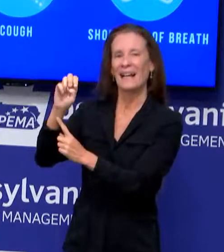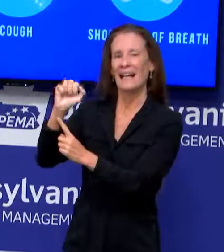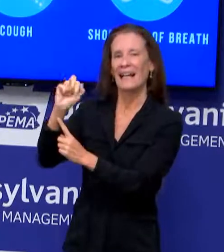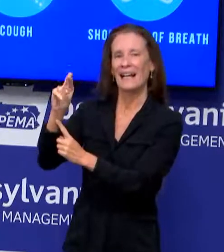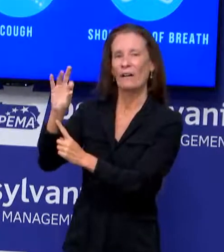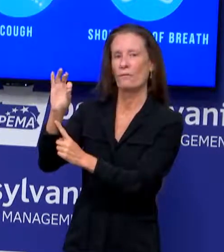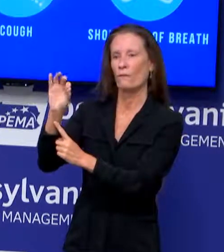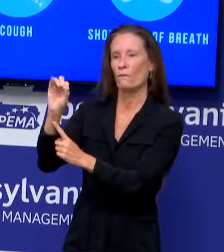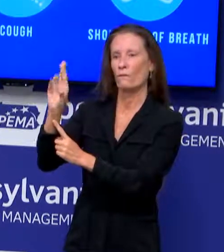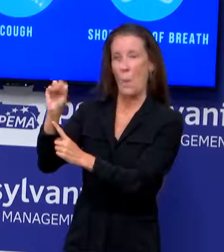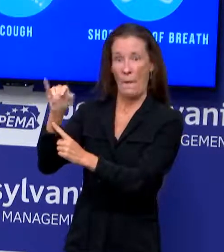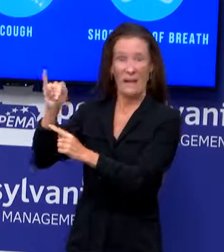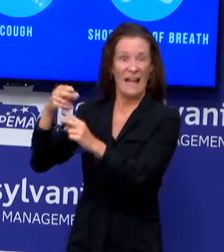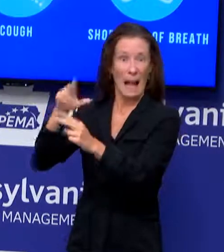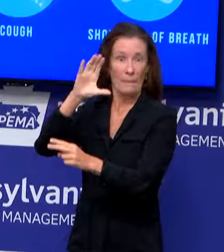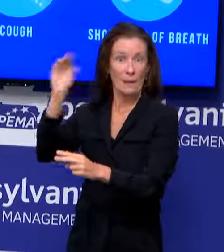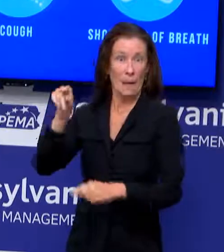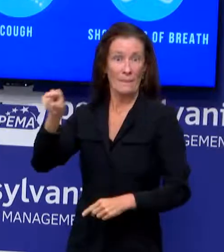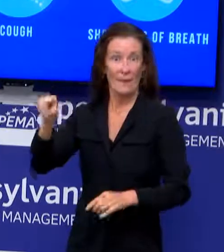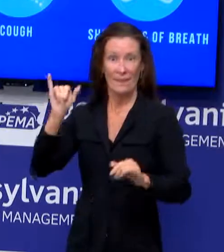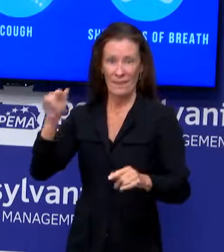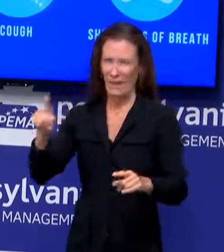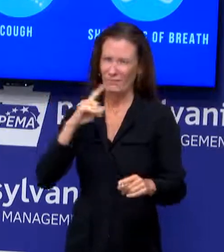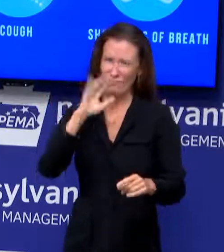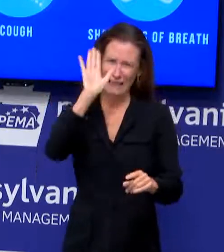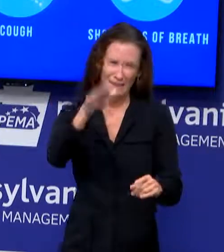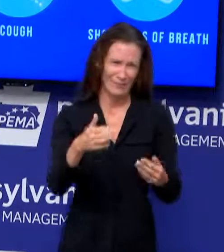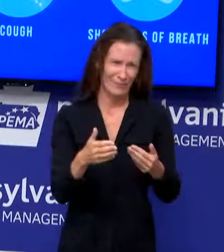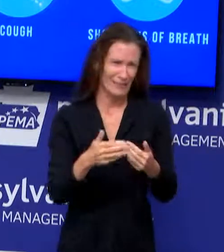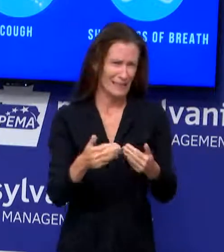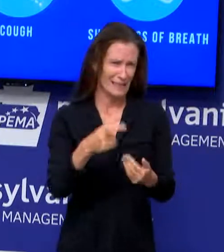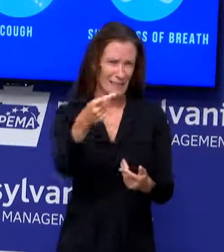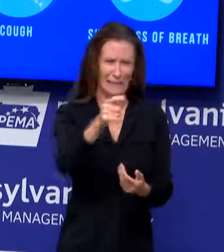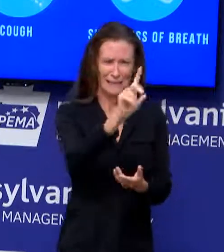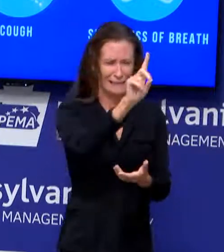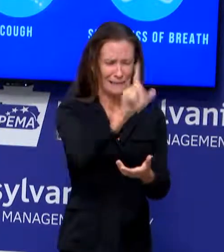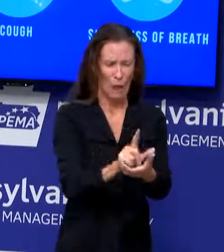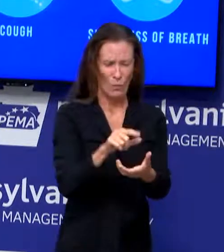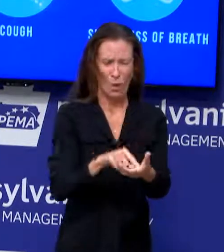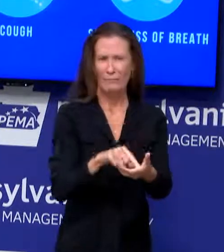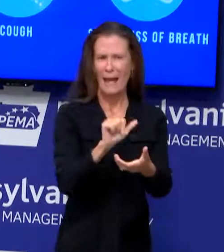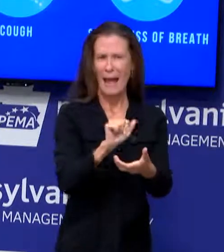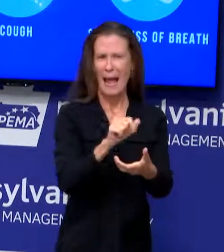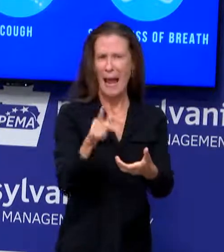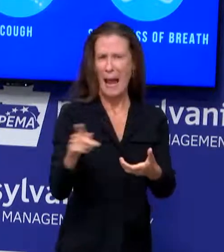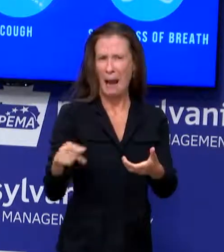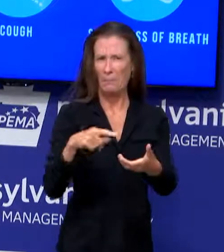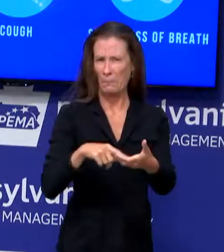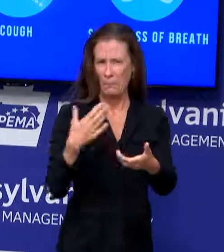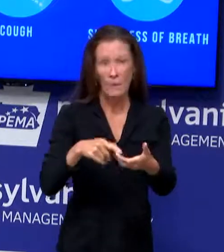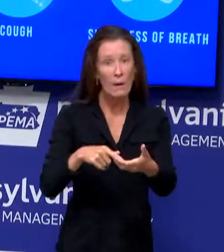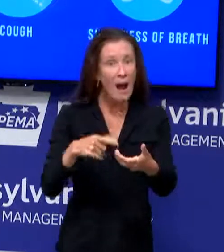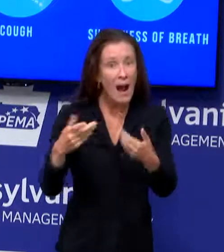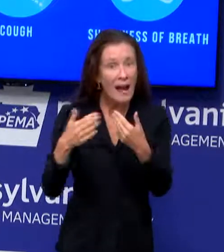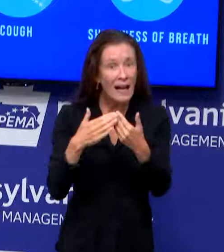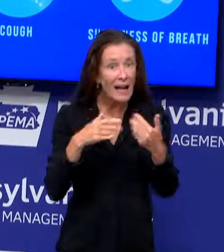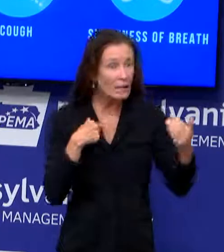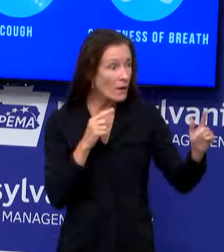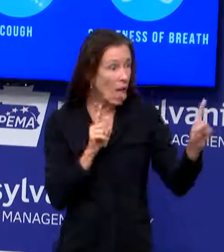use. This innovative solution doesn't replace our case investigators and our